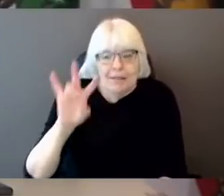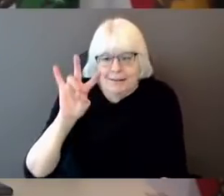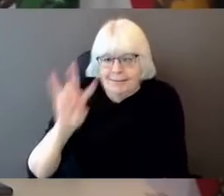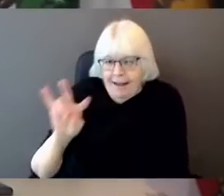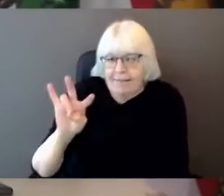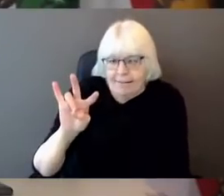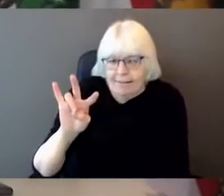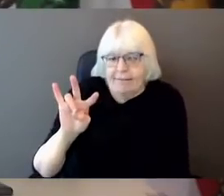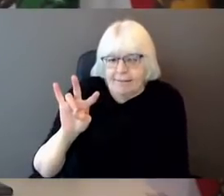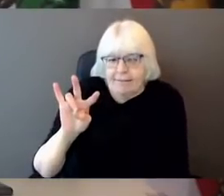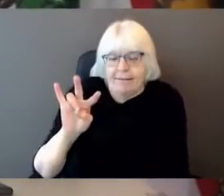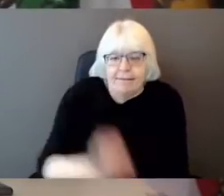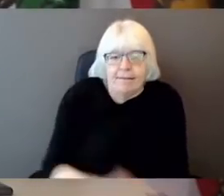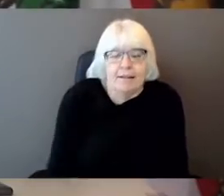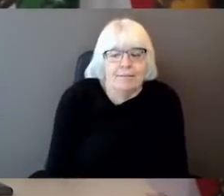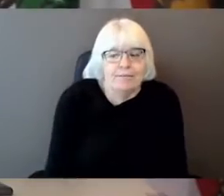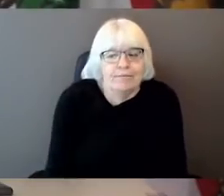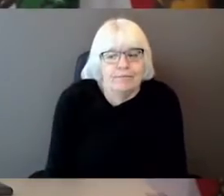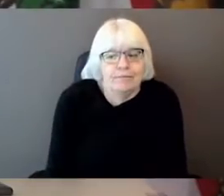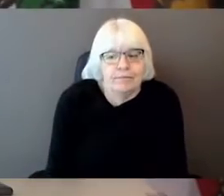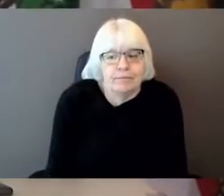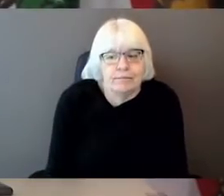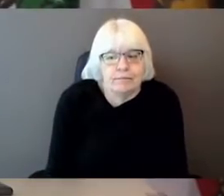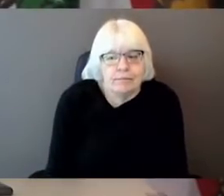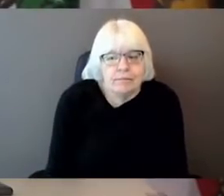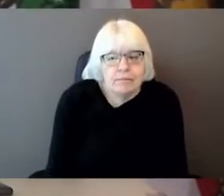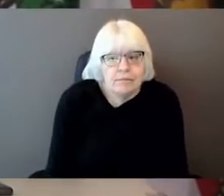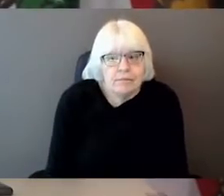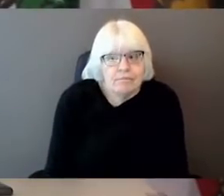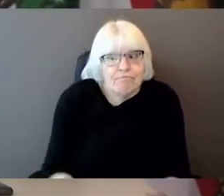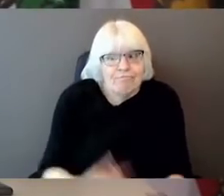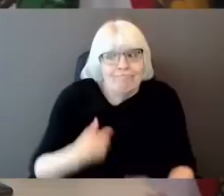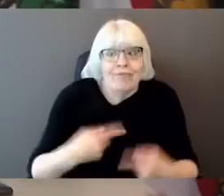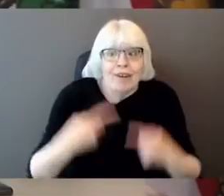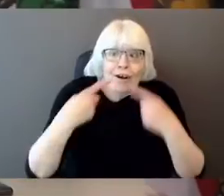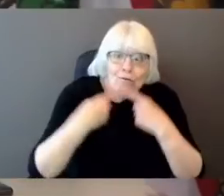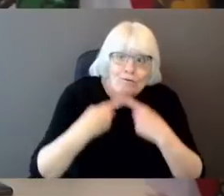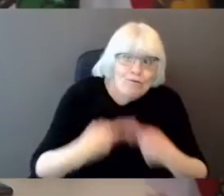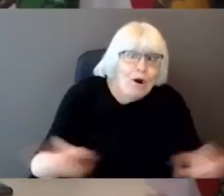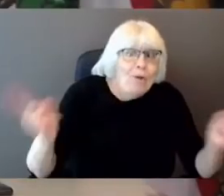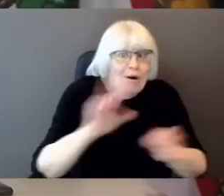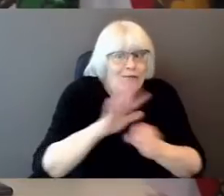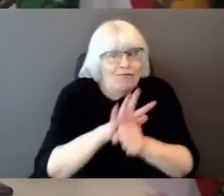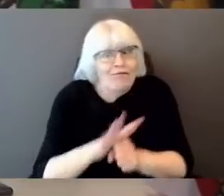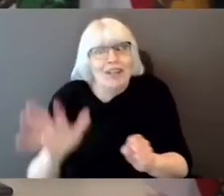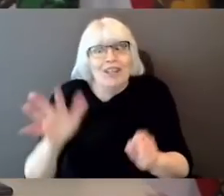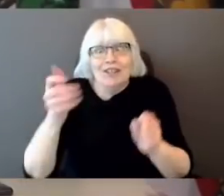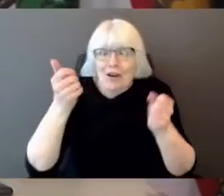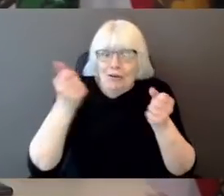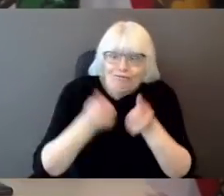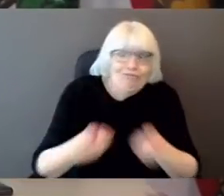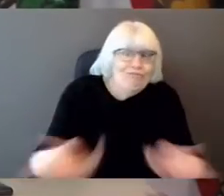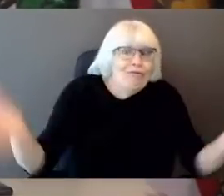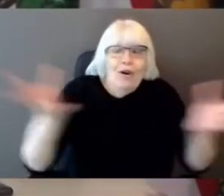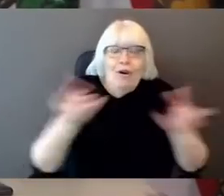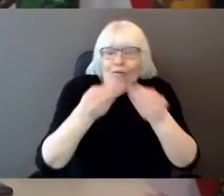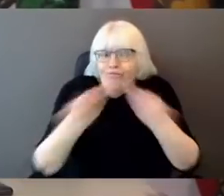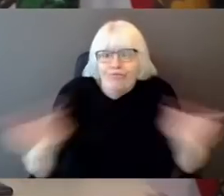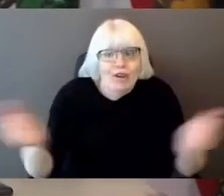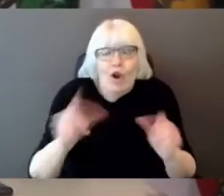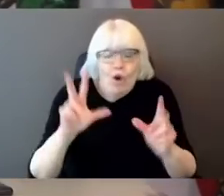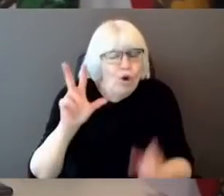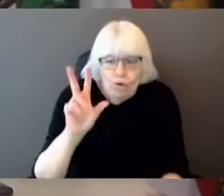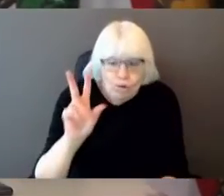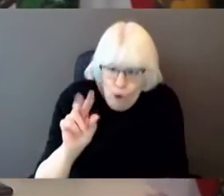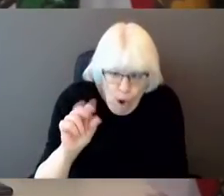is not a declaration that COVID is over, or that COVID will disappear, or that we are standing here